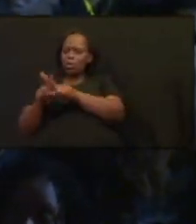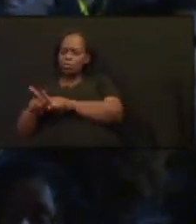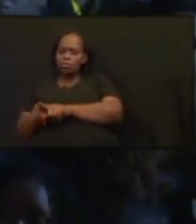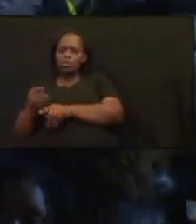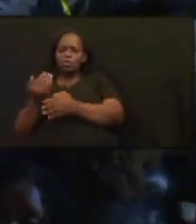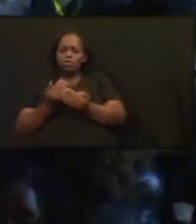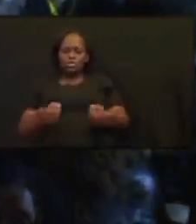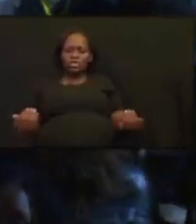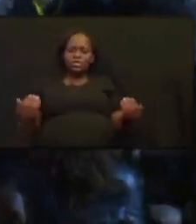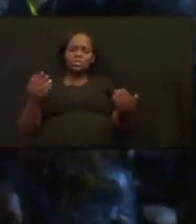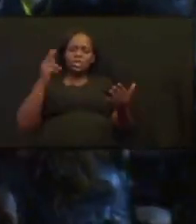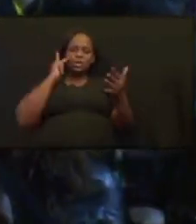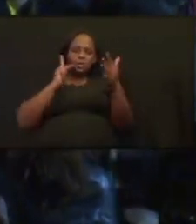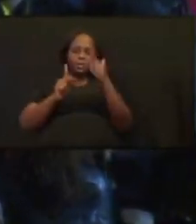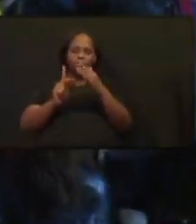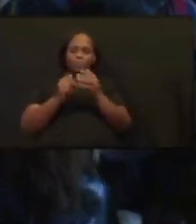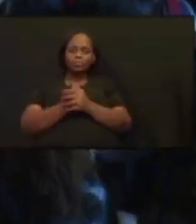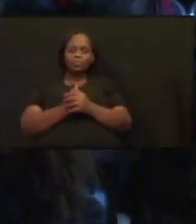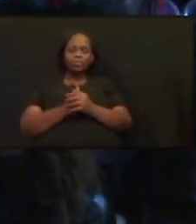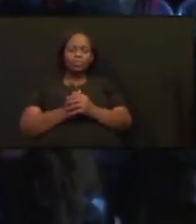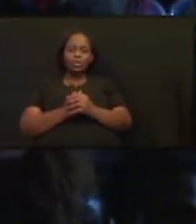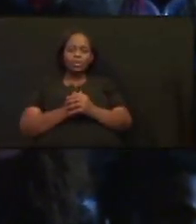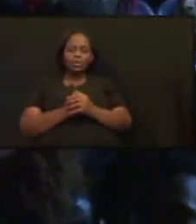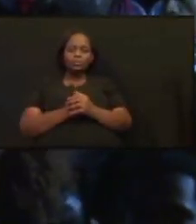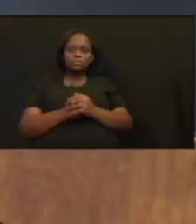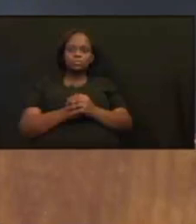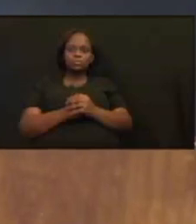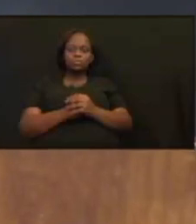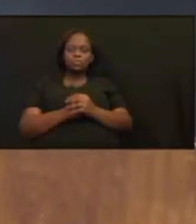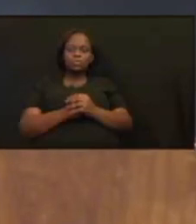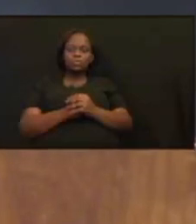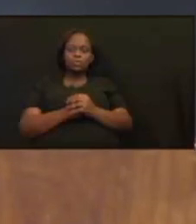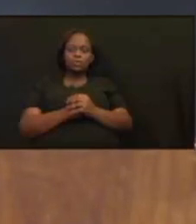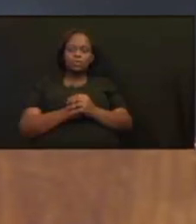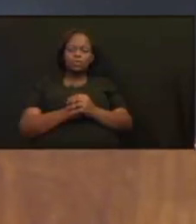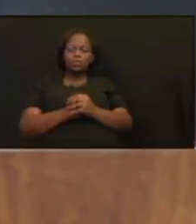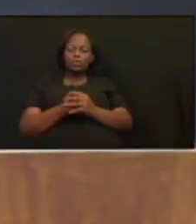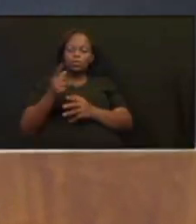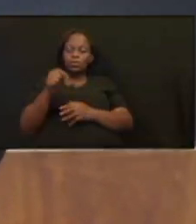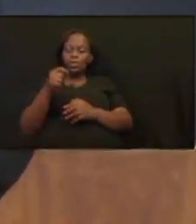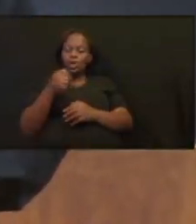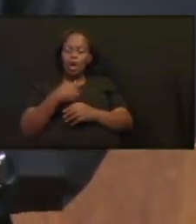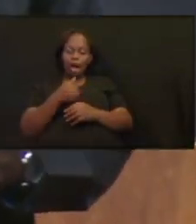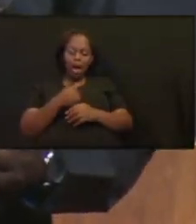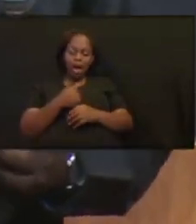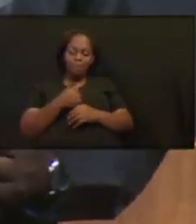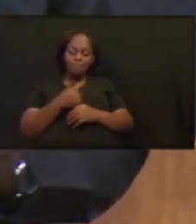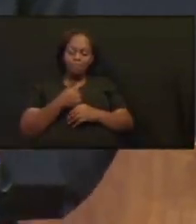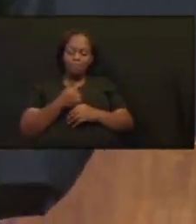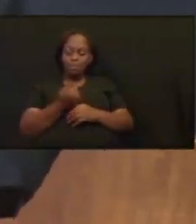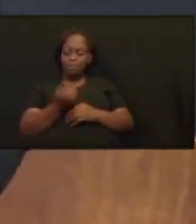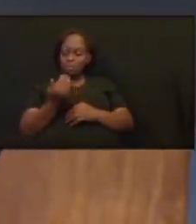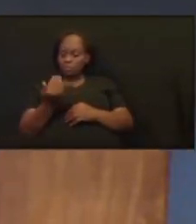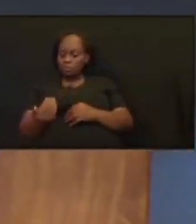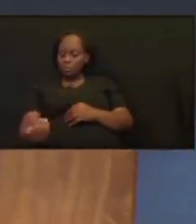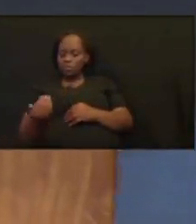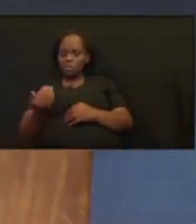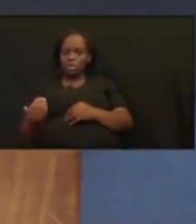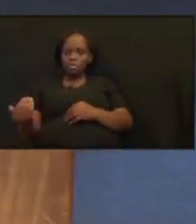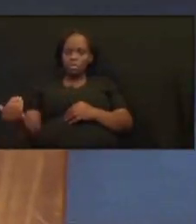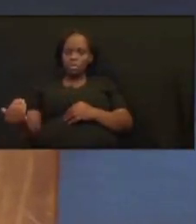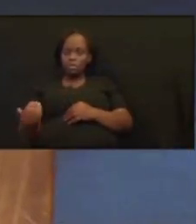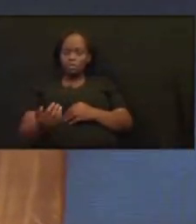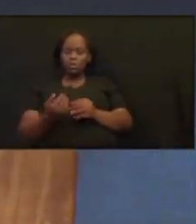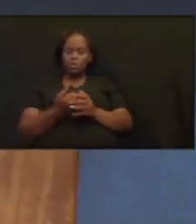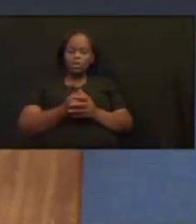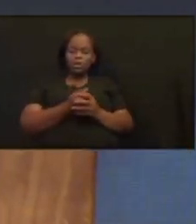I hope you are not saying he's too small. There are little children in occult who are less than 10 years who have